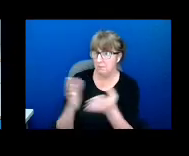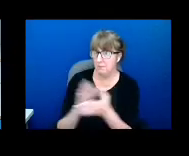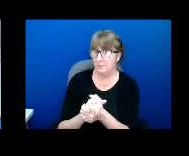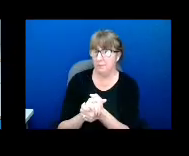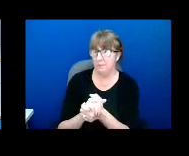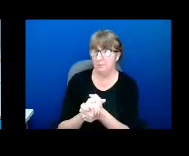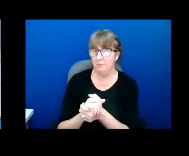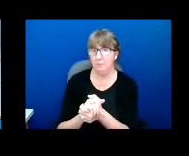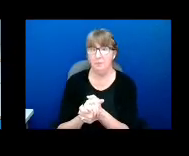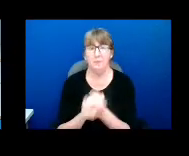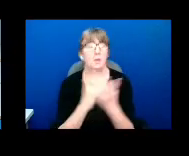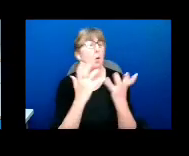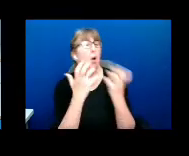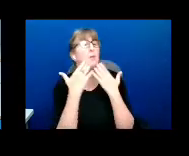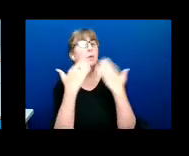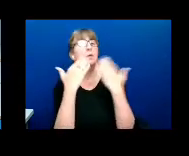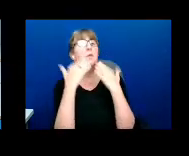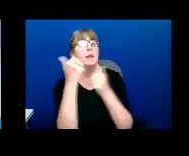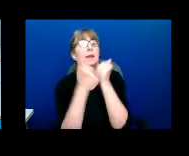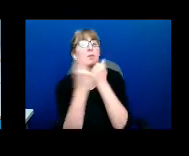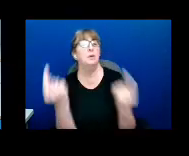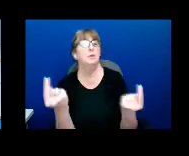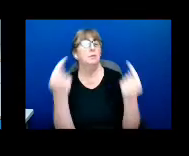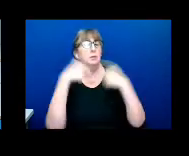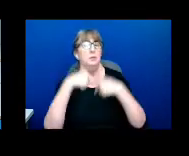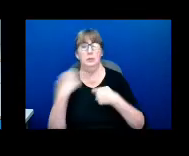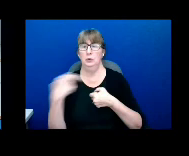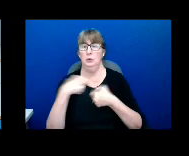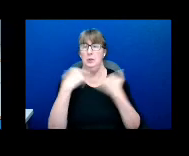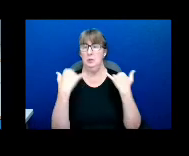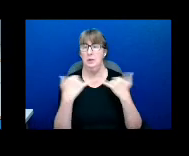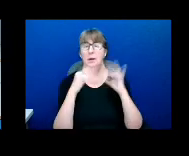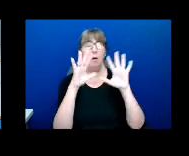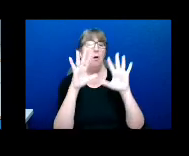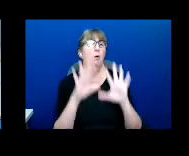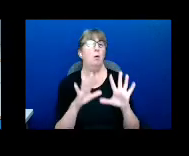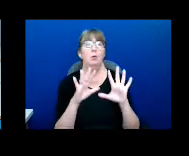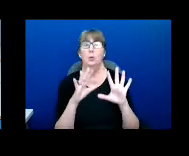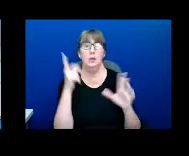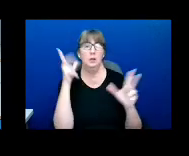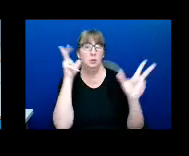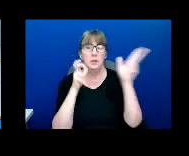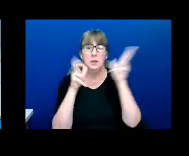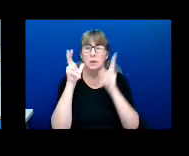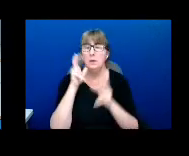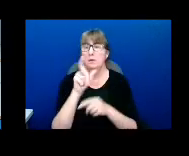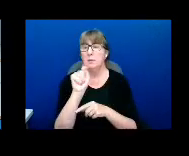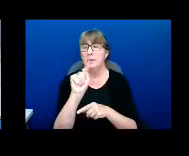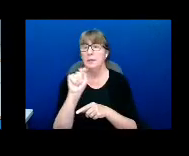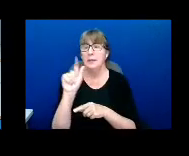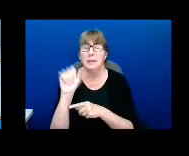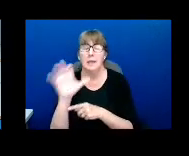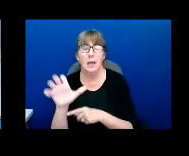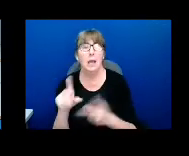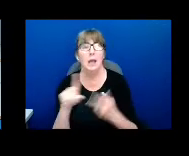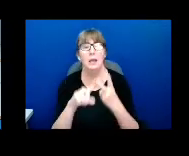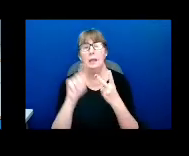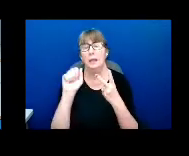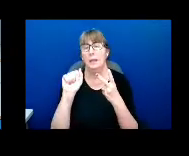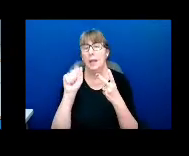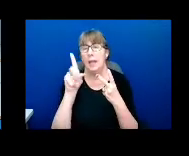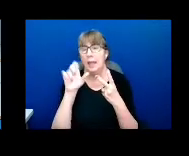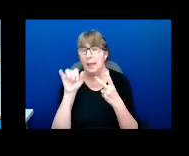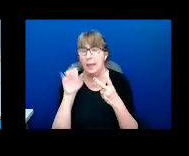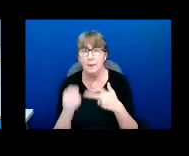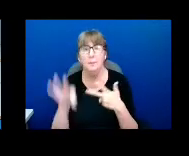Just like to thank everybody for coming out today. And obviously it was great to hear from the TTAC, Adam and Fayette County, and also our state parks. Thank